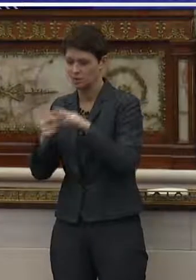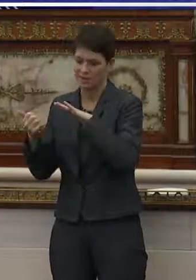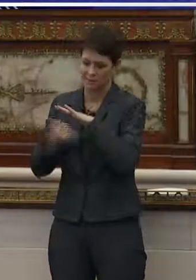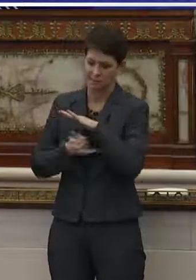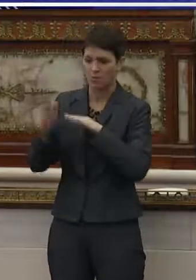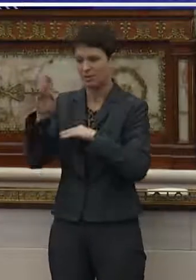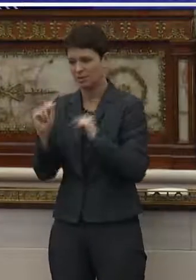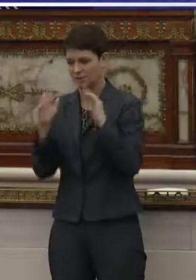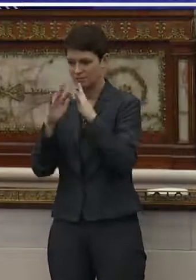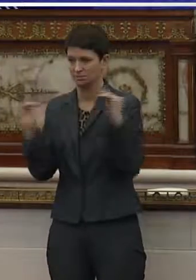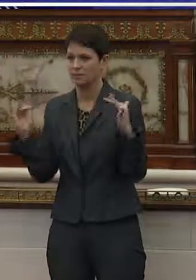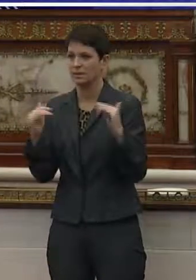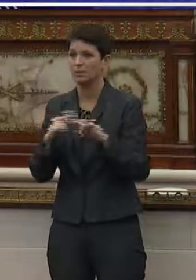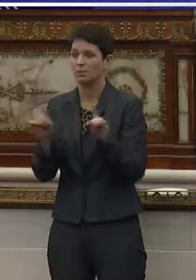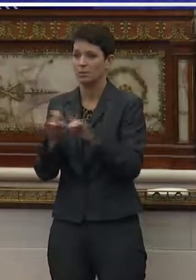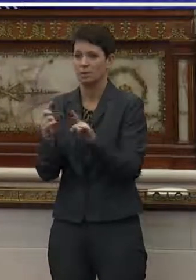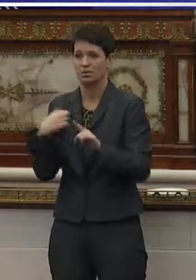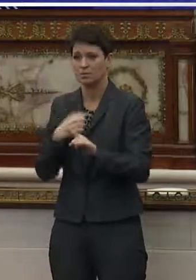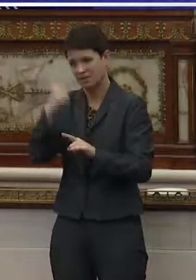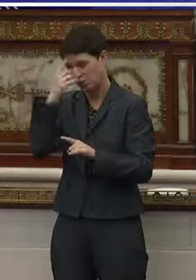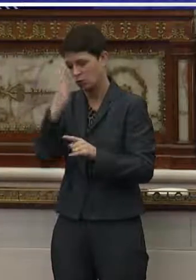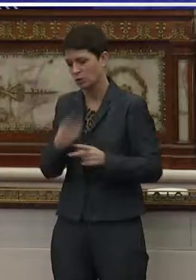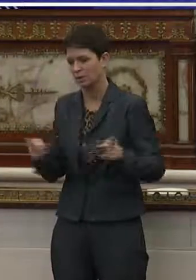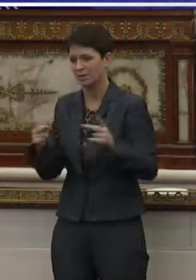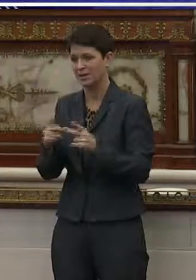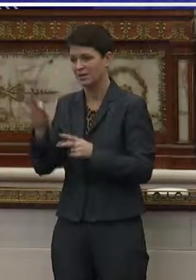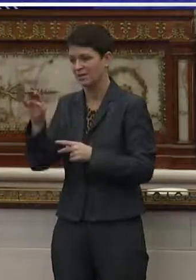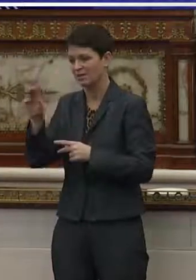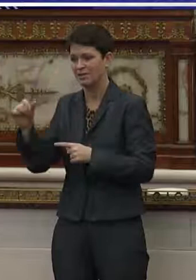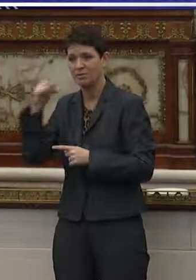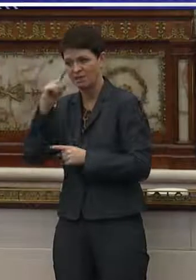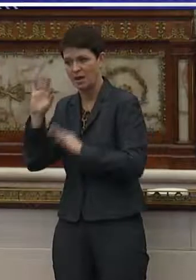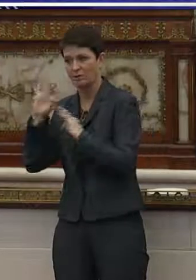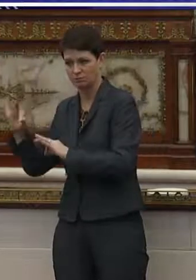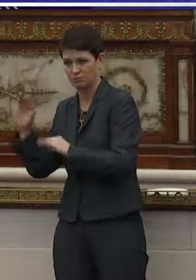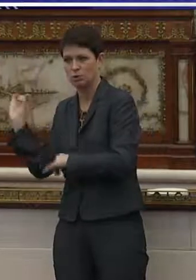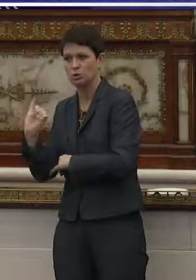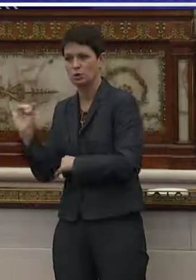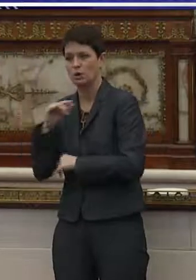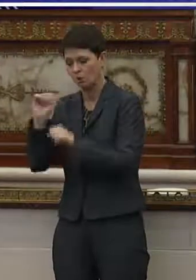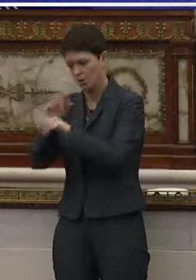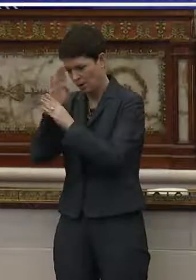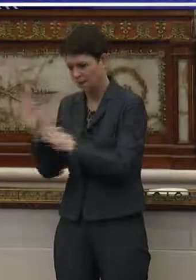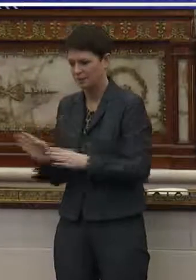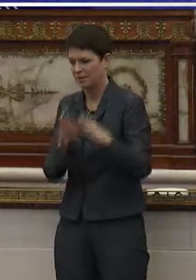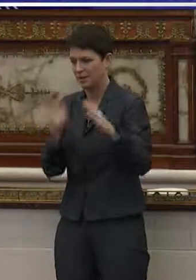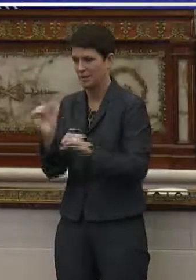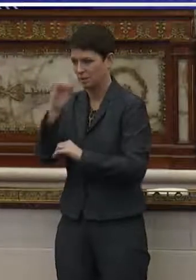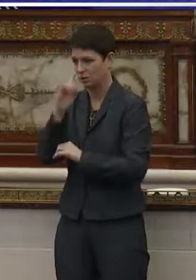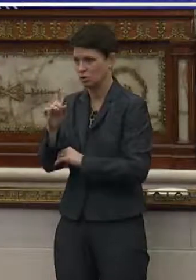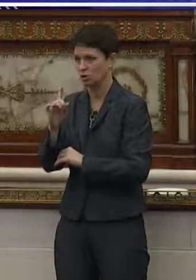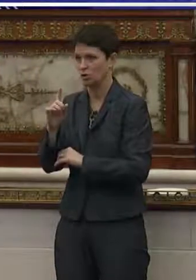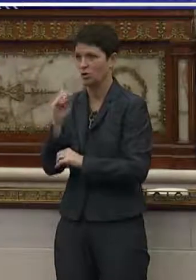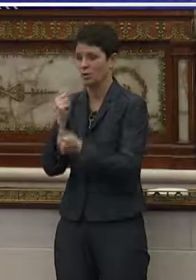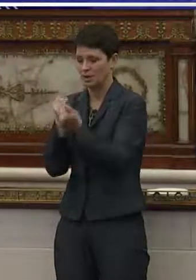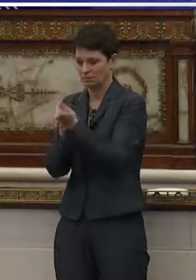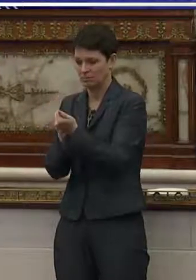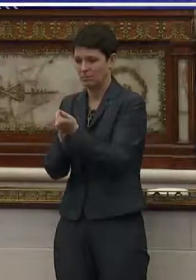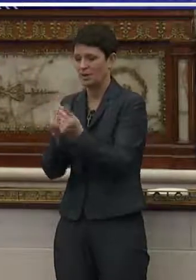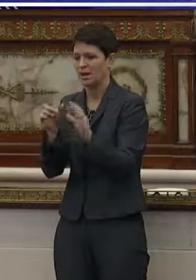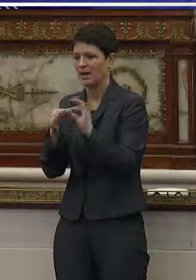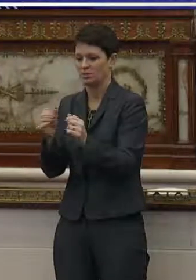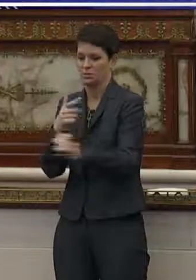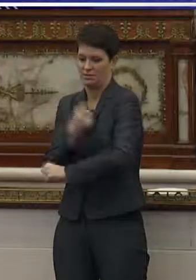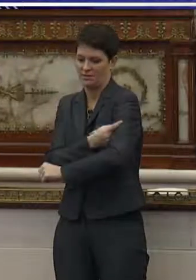think we think it's a good site. FEMA thought it was a good site, and we're working on a plan of making sure we surround that site. As it relates to the